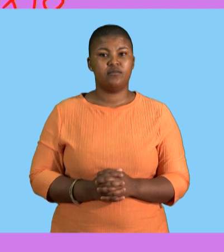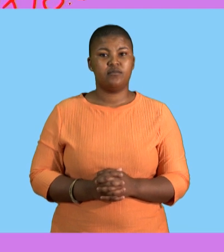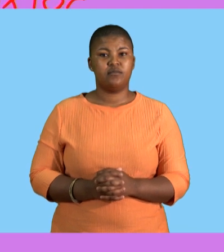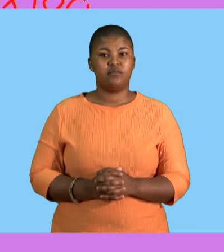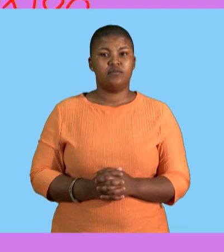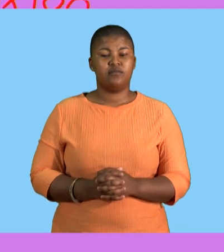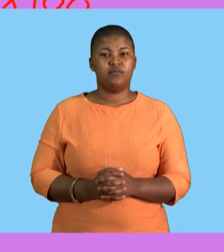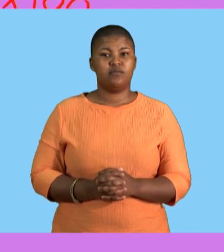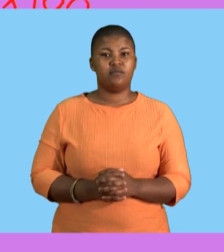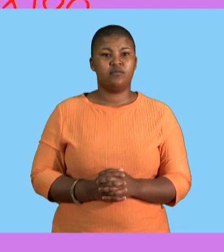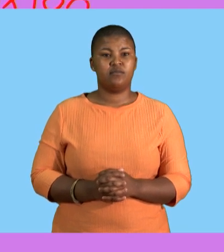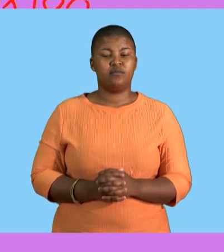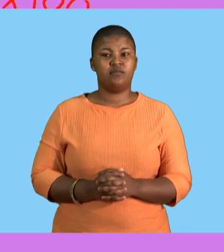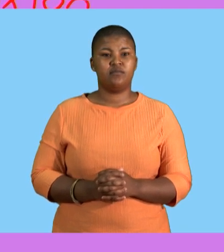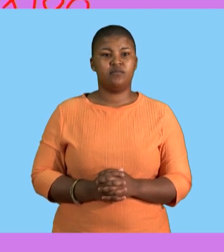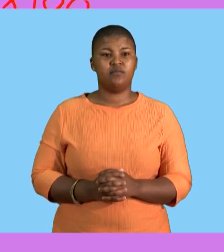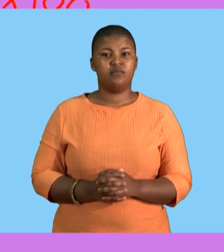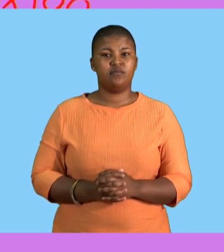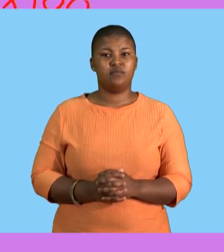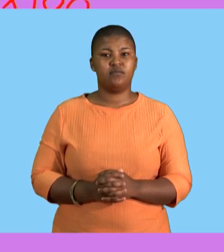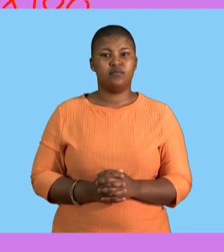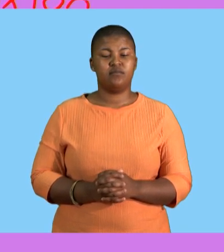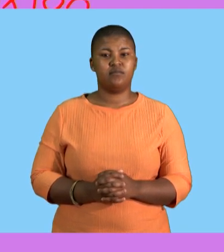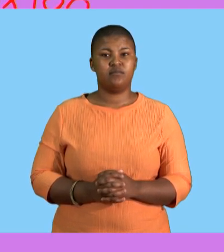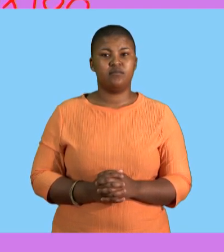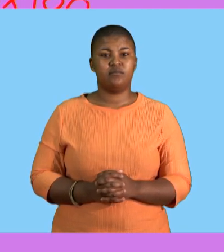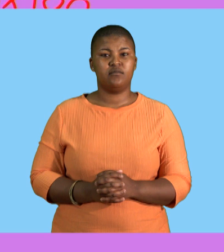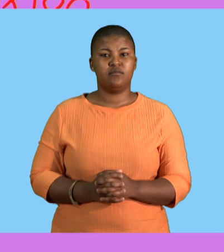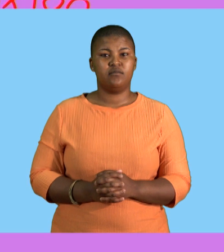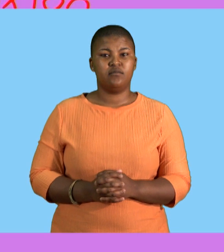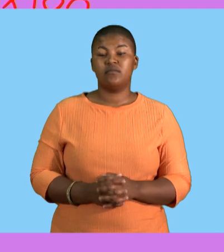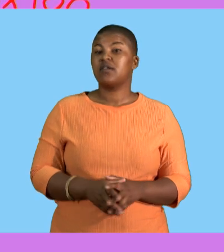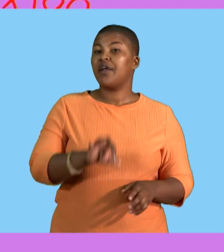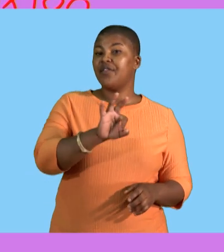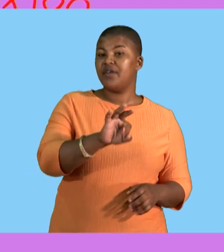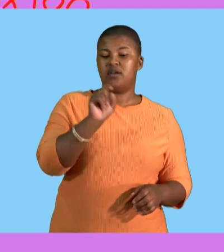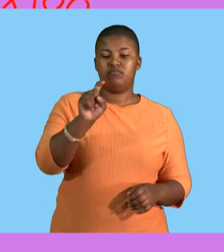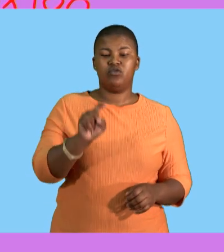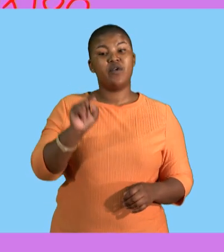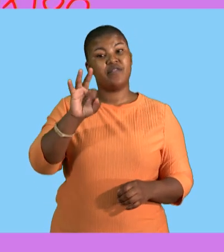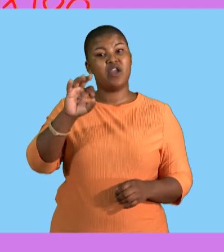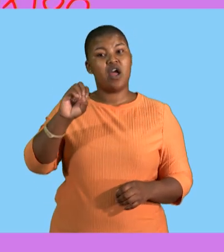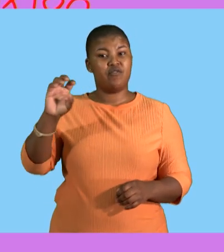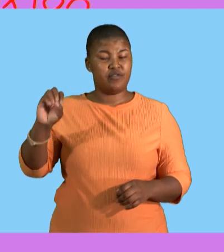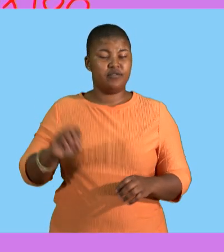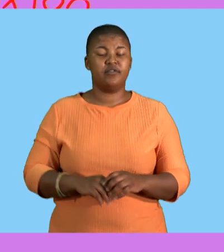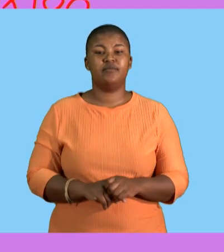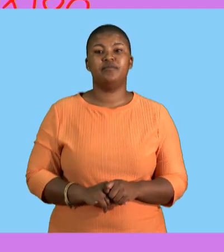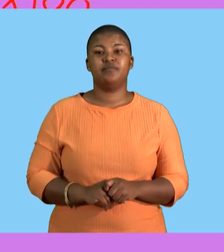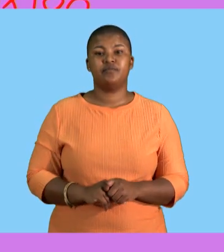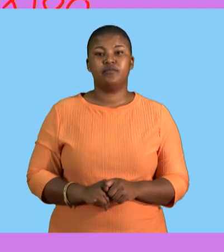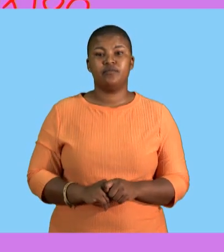then it's going to be 3 is to 300. And now let's continue